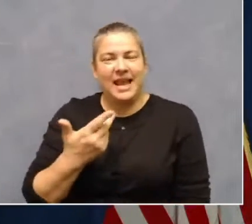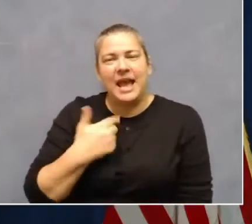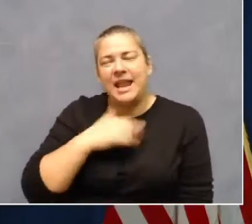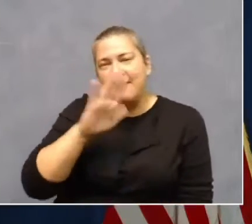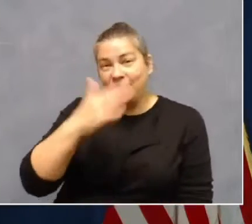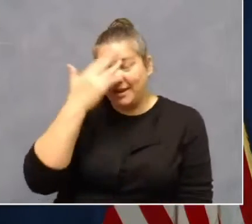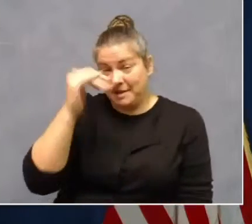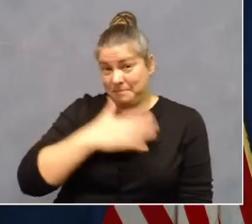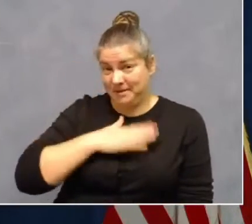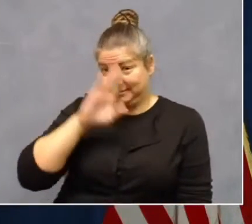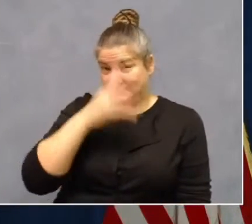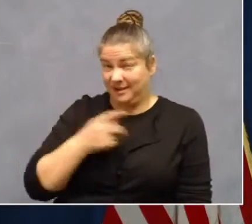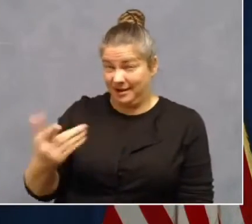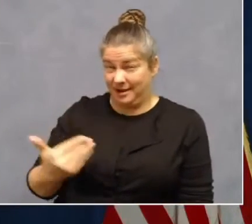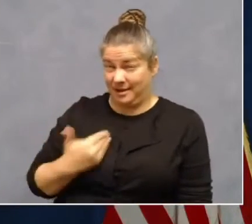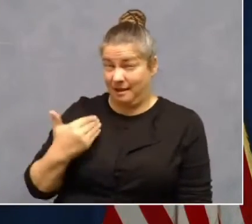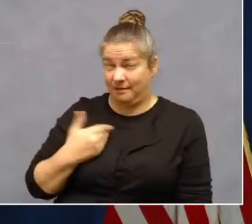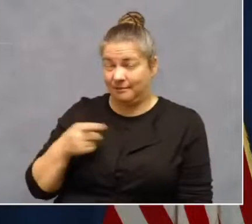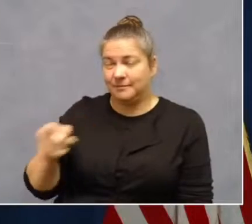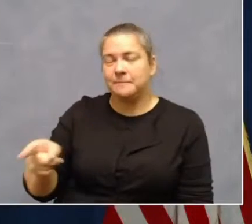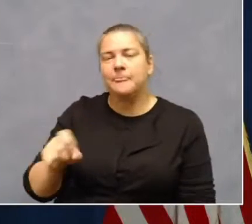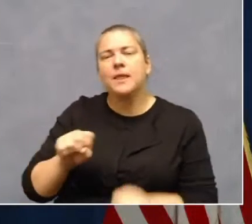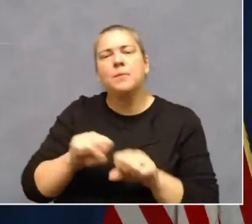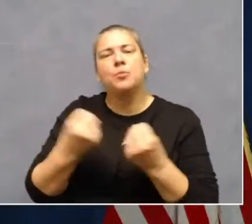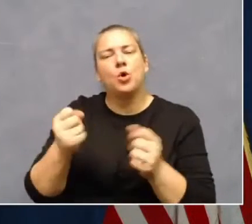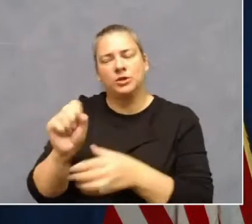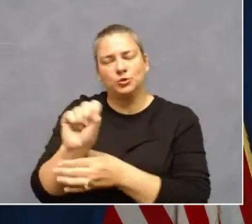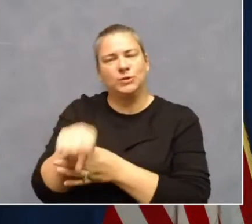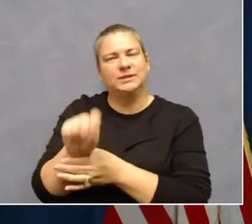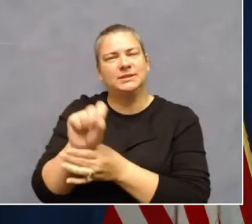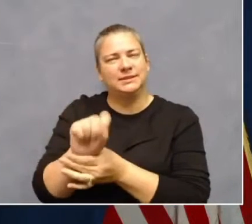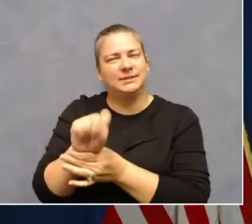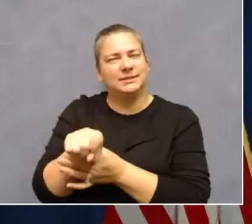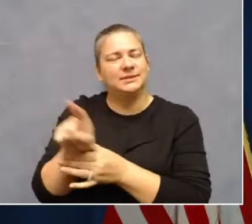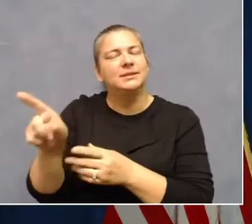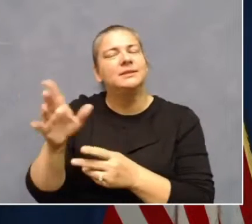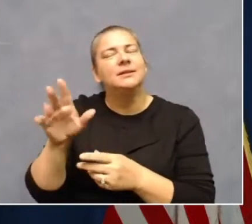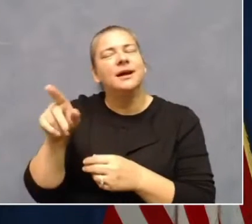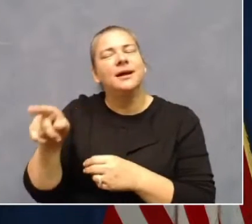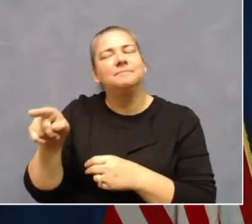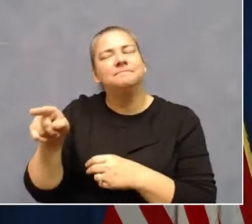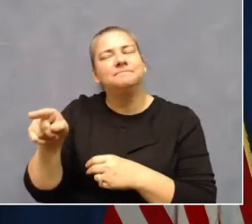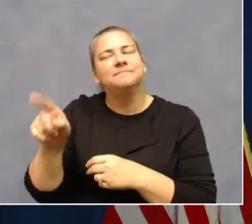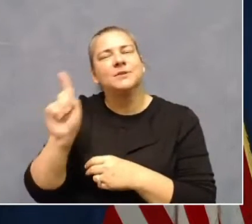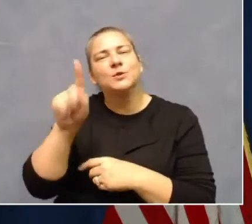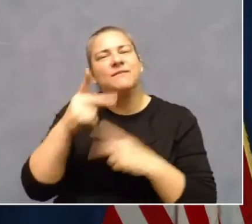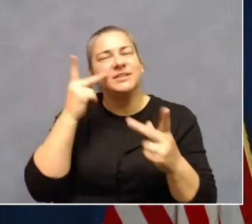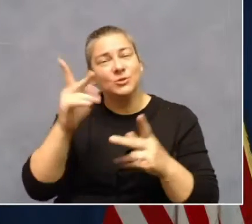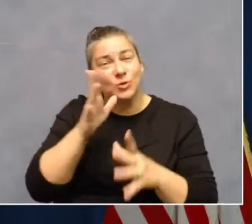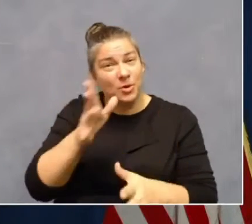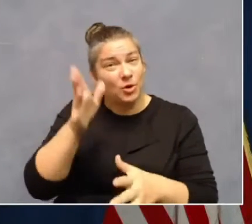was young. He broke his wrist when he was visiting his grandparents out of